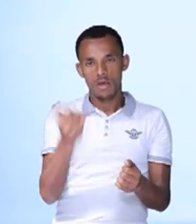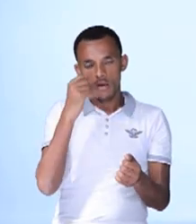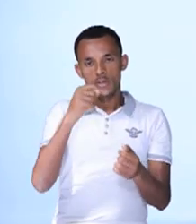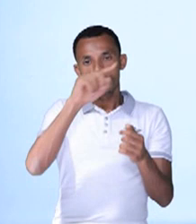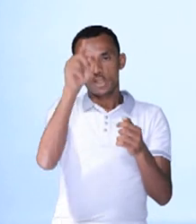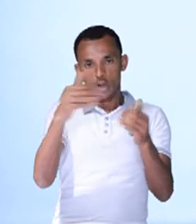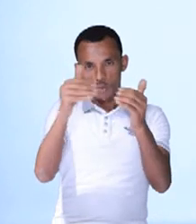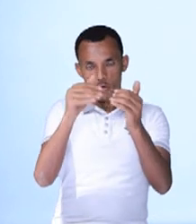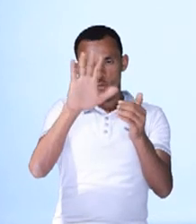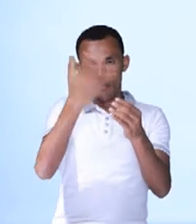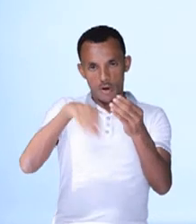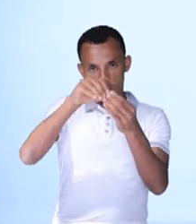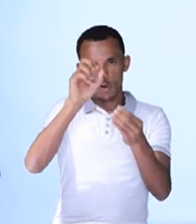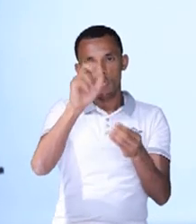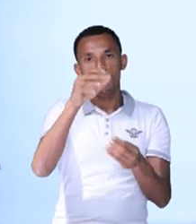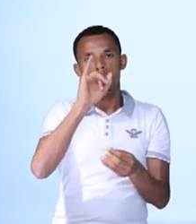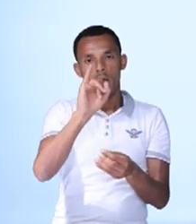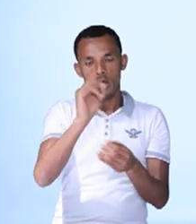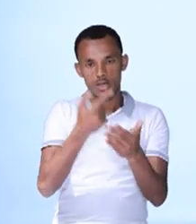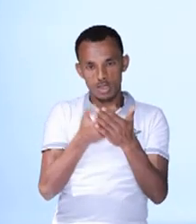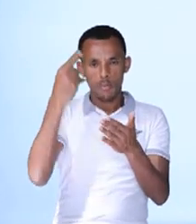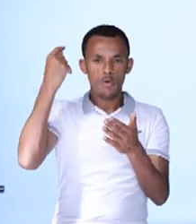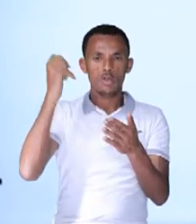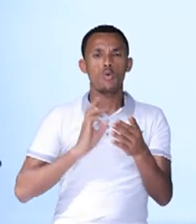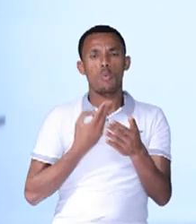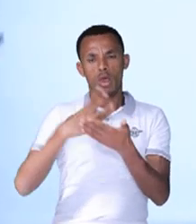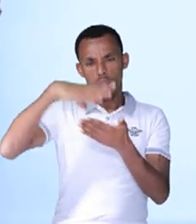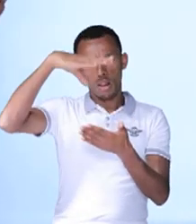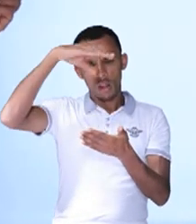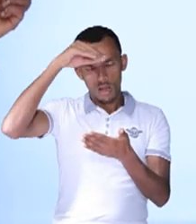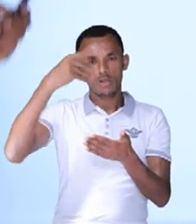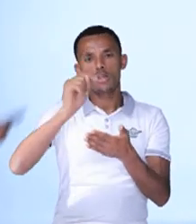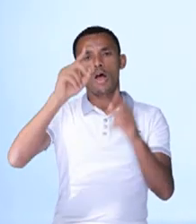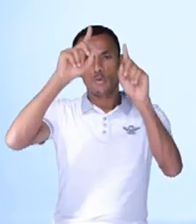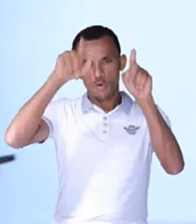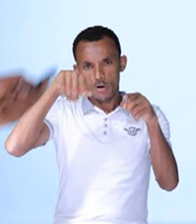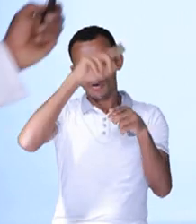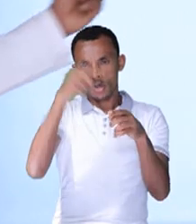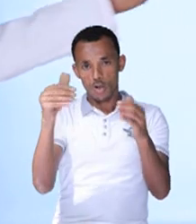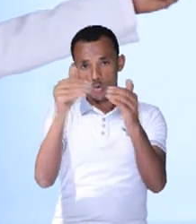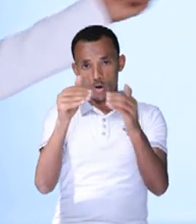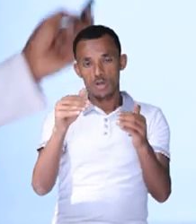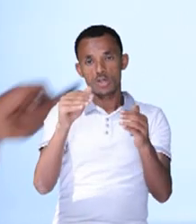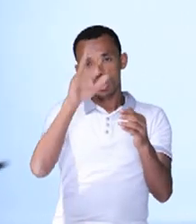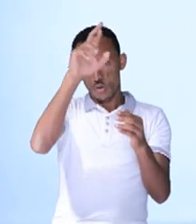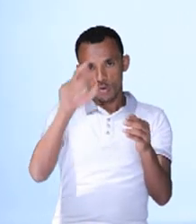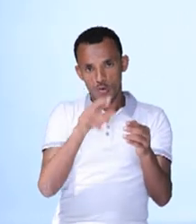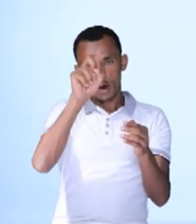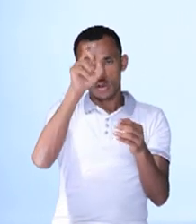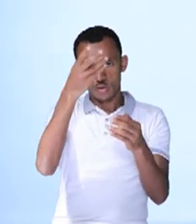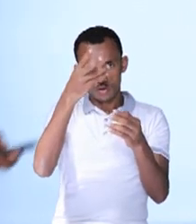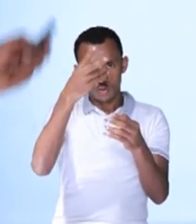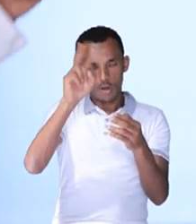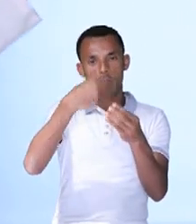If z is equal to 5 plus 12i, in the previous we have discussed, the absolute value of z, it is the square root of x squared plus